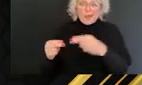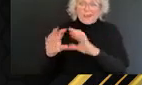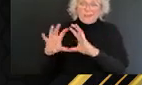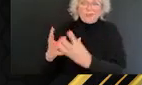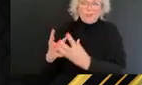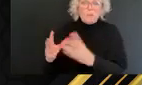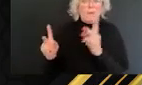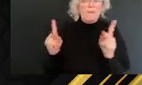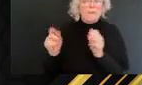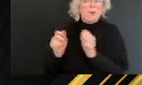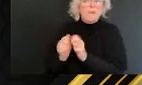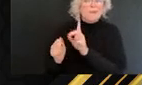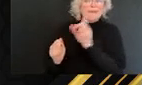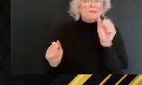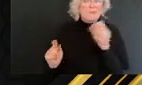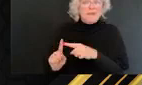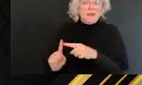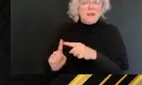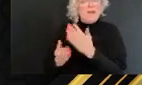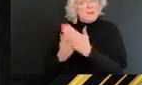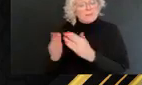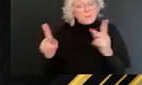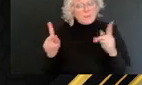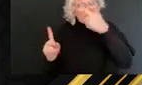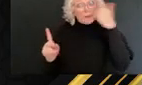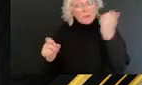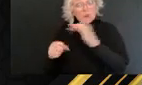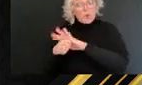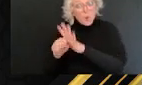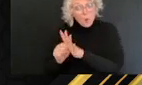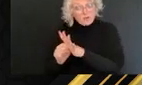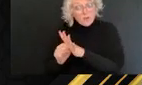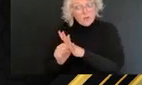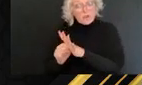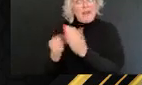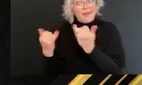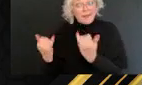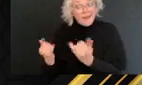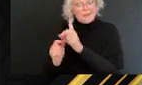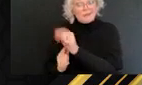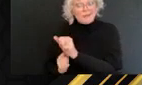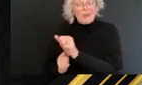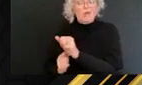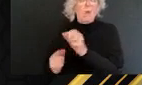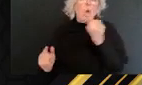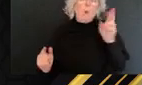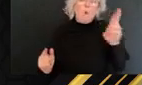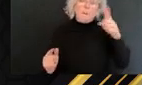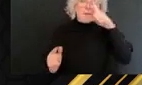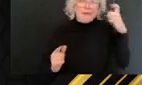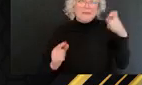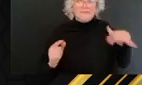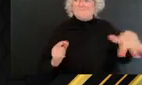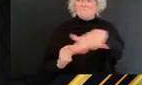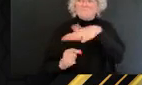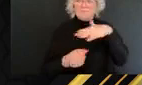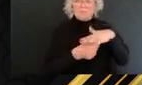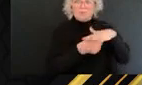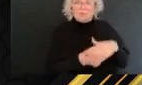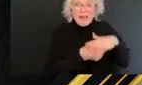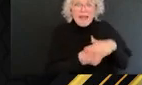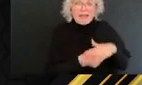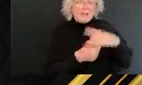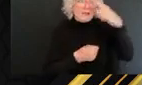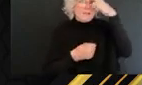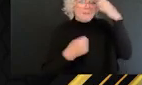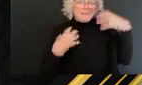with disabilities. Folks have acquired disability directly from COVID and also indirectly from the stress and the mental